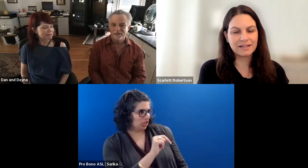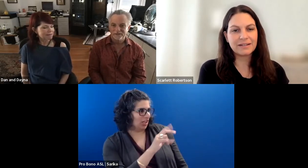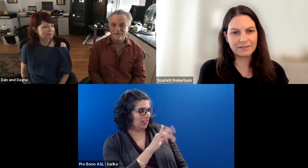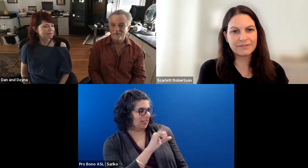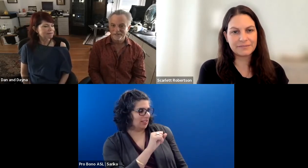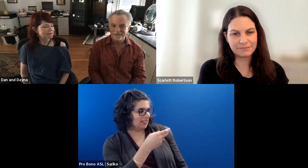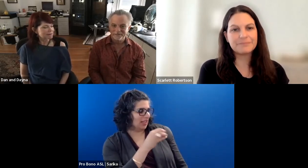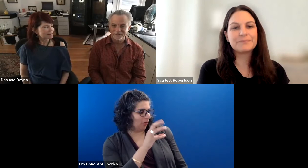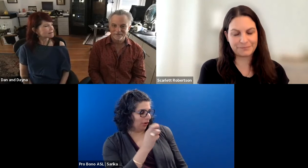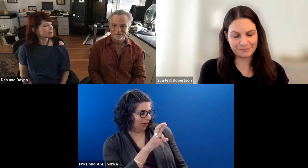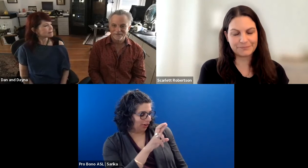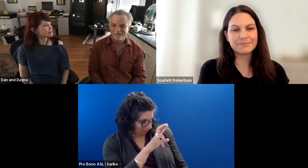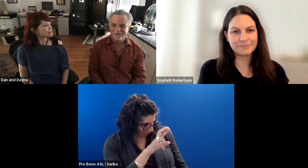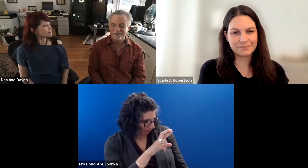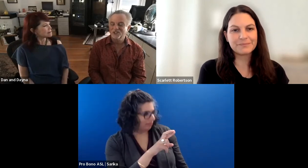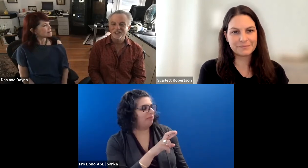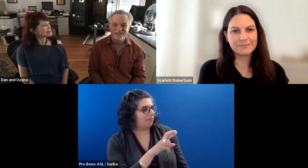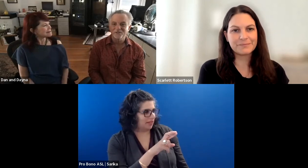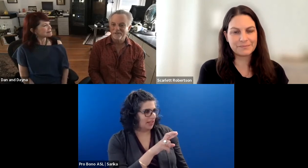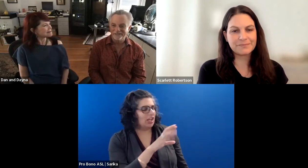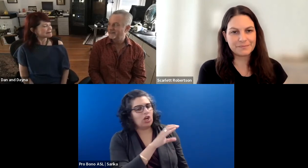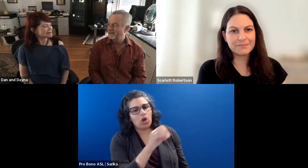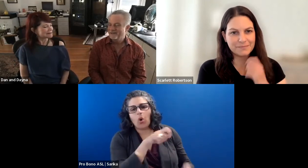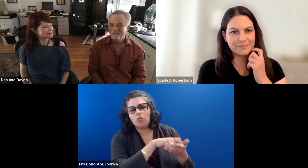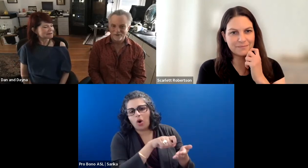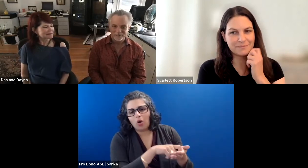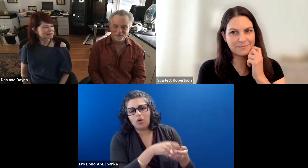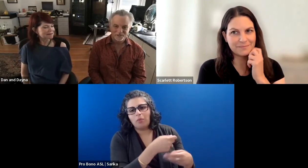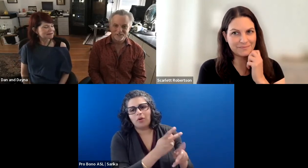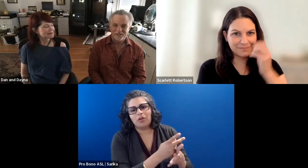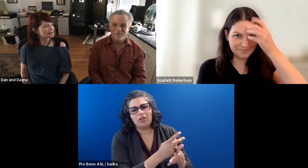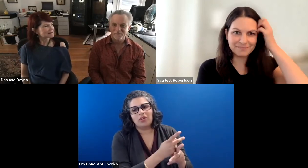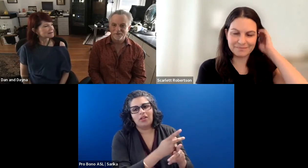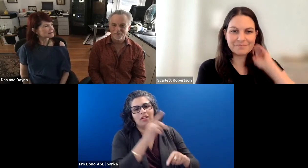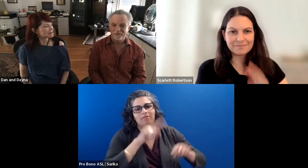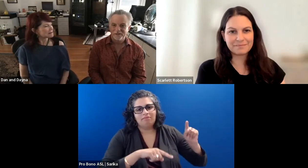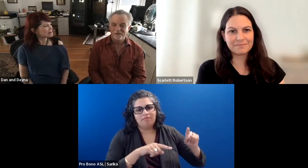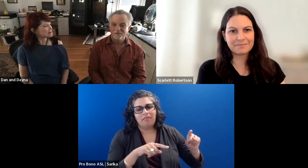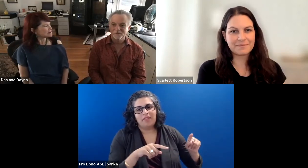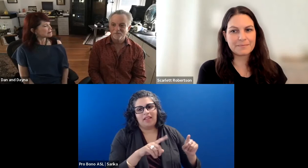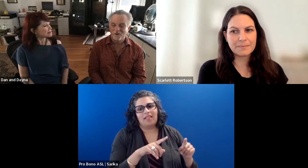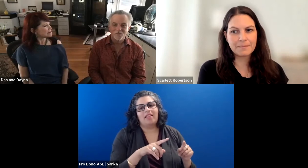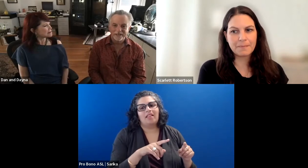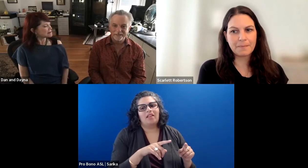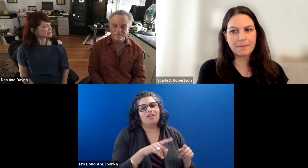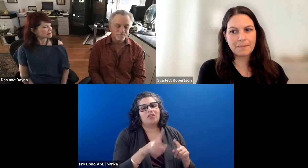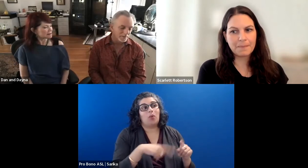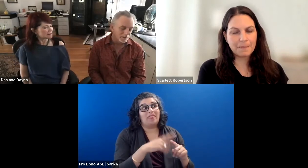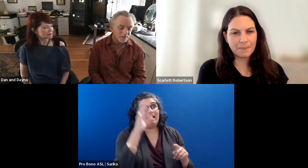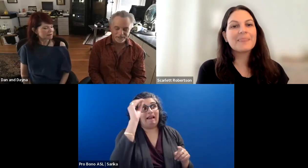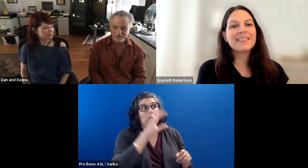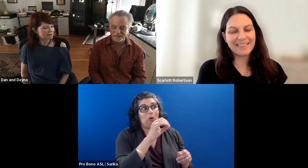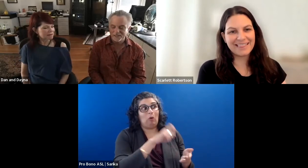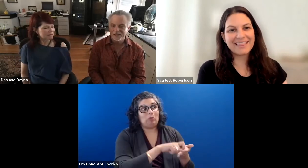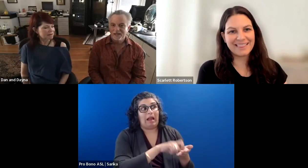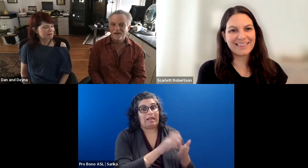with Leonard, including the initially ill-fated Various Positions album. So when the guy who's co-writing the